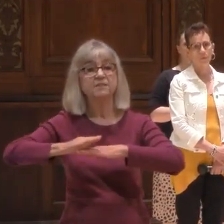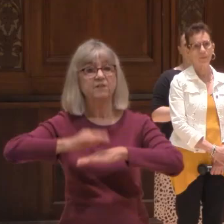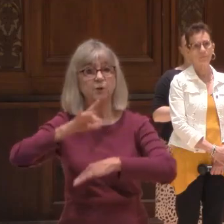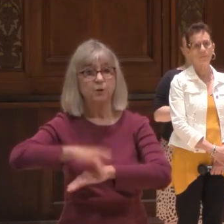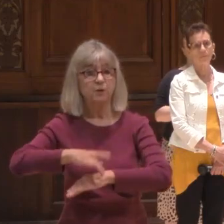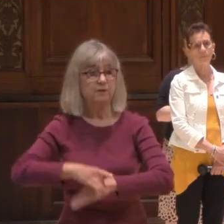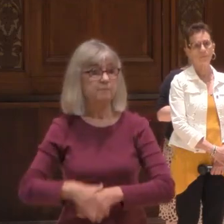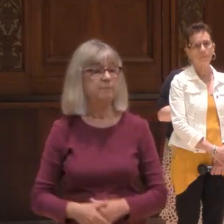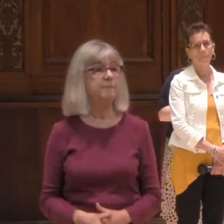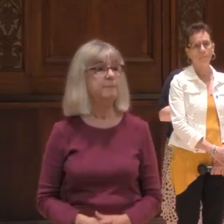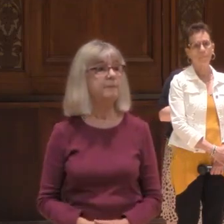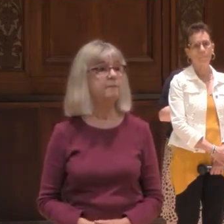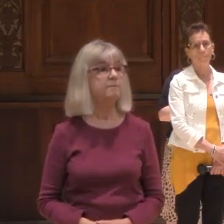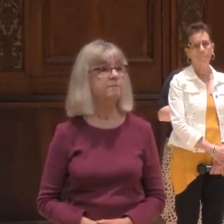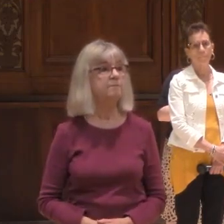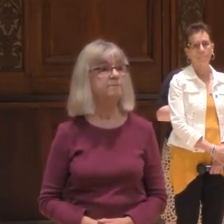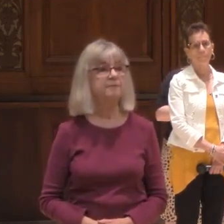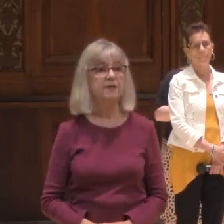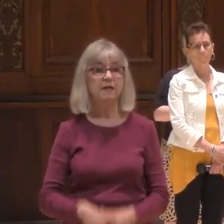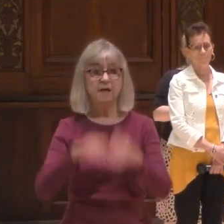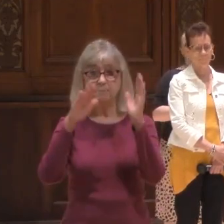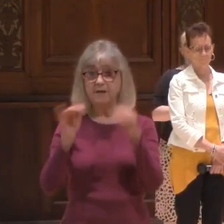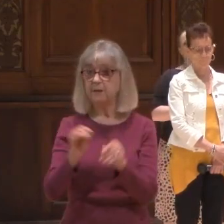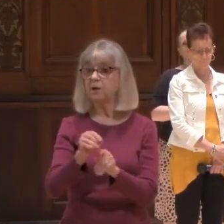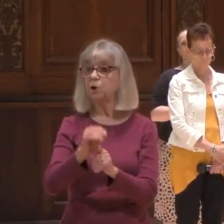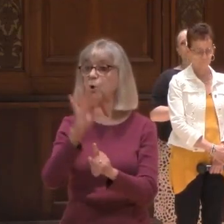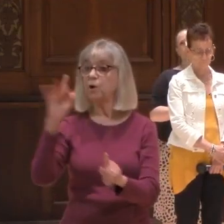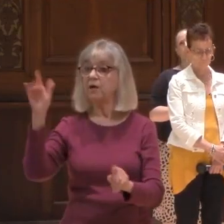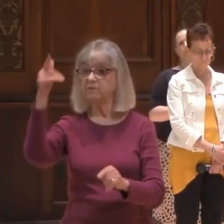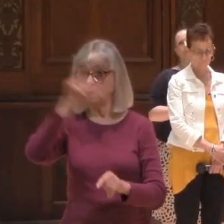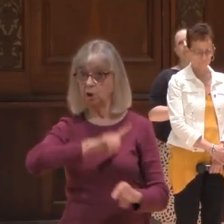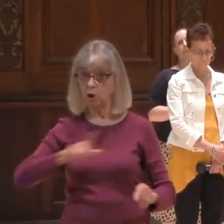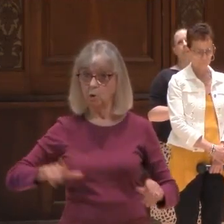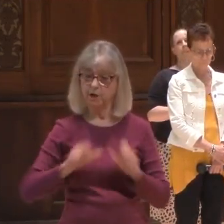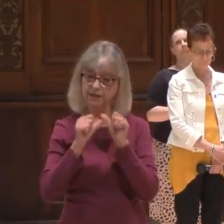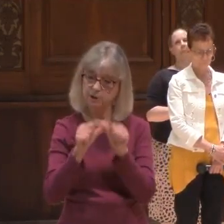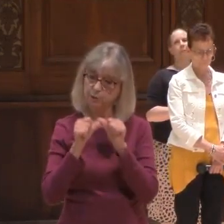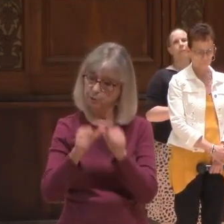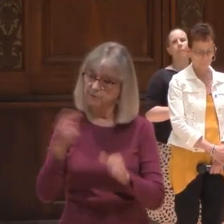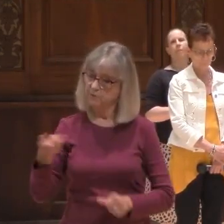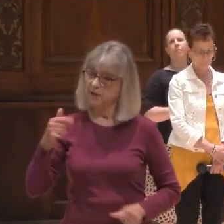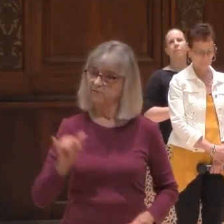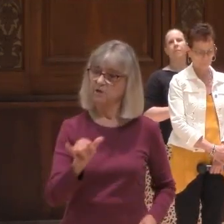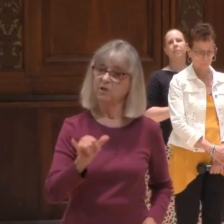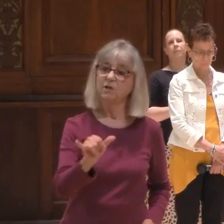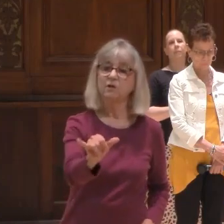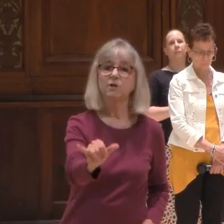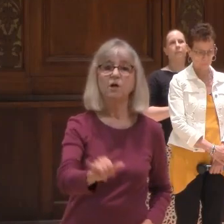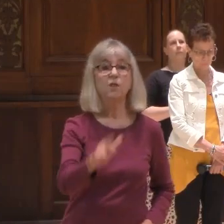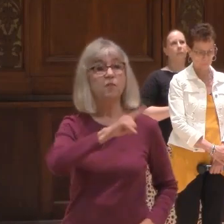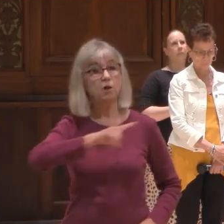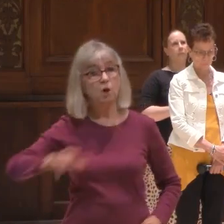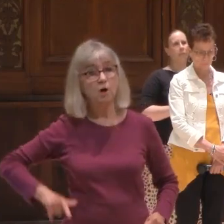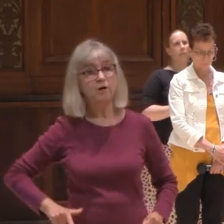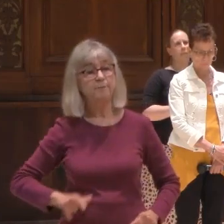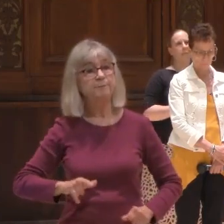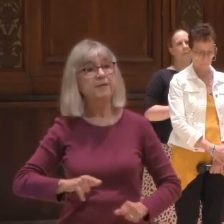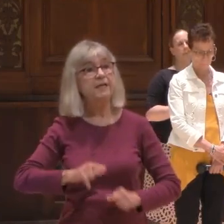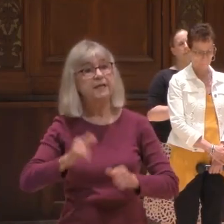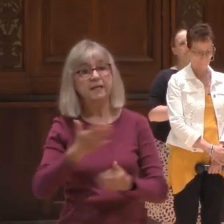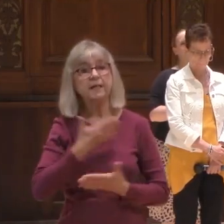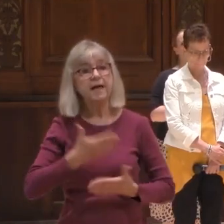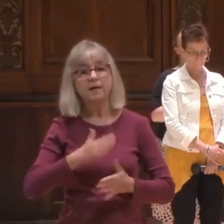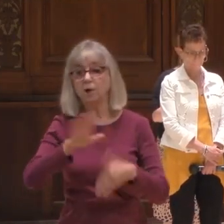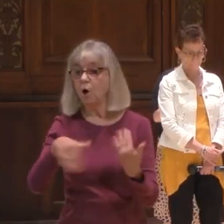earth. May the glory of the Lord endure forever. May the Lord be glad in